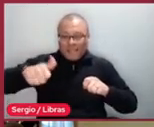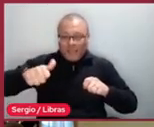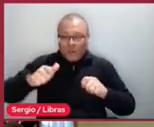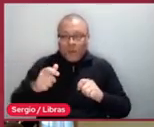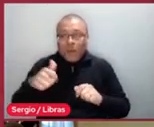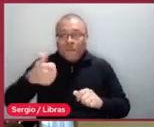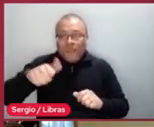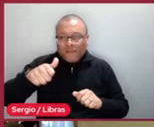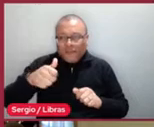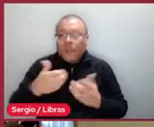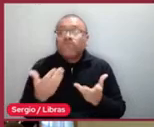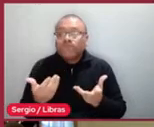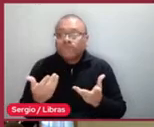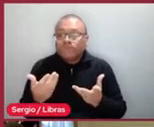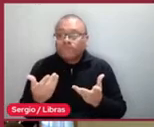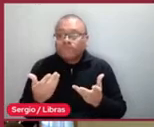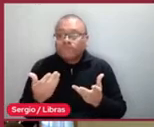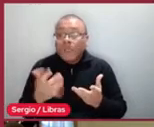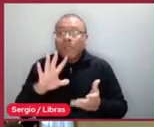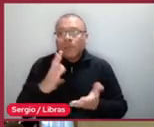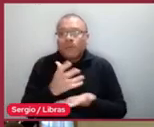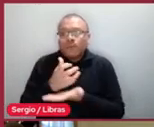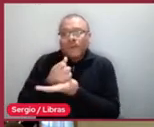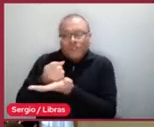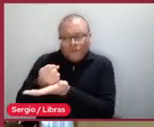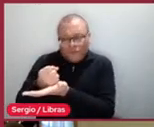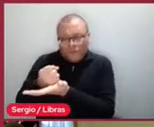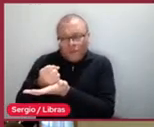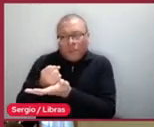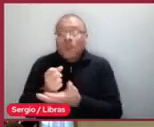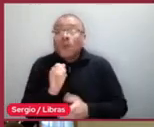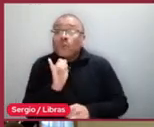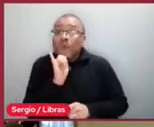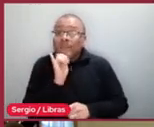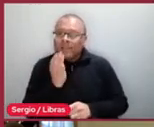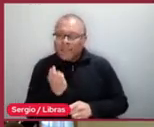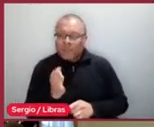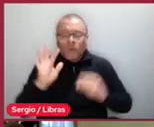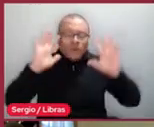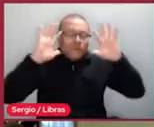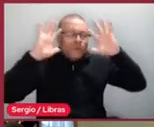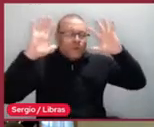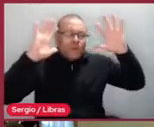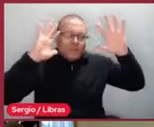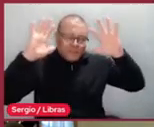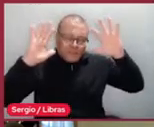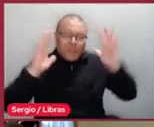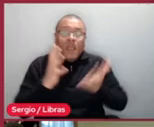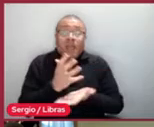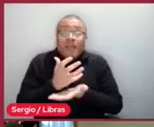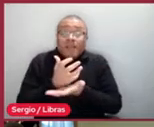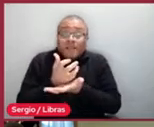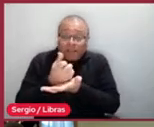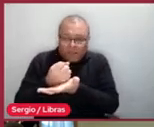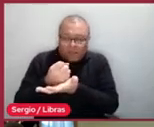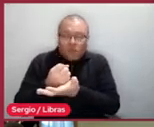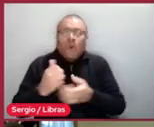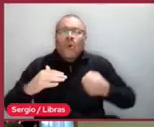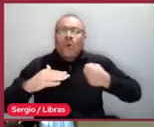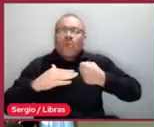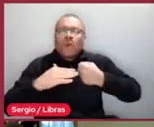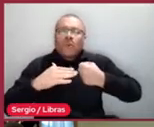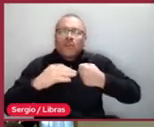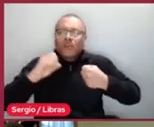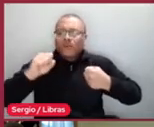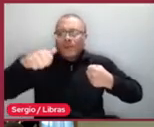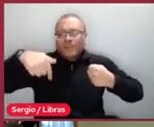and then we're going to save. And in this case, I am imagine that we're going to save in a SQL database. I'm giving